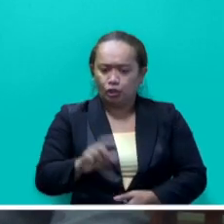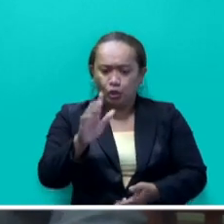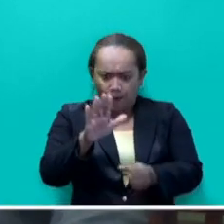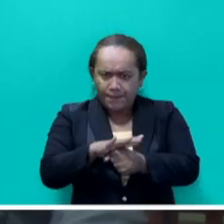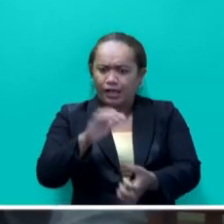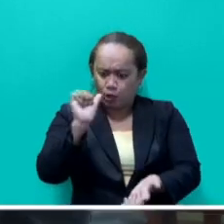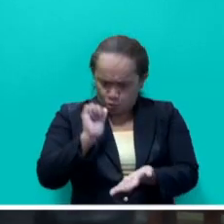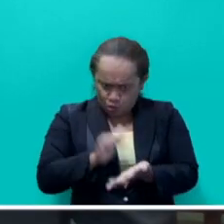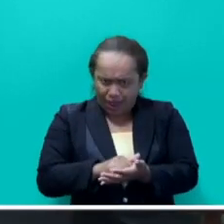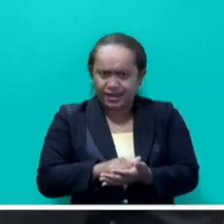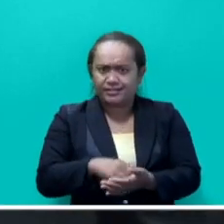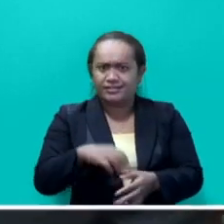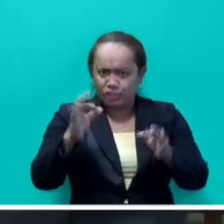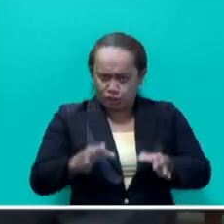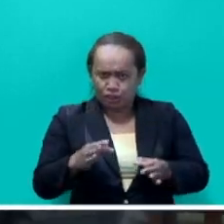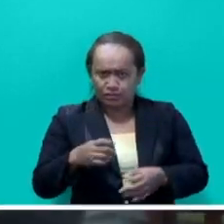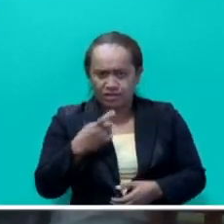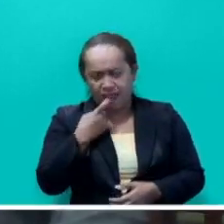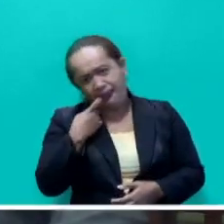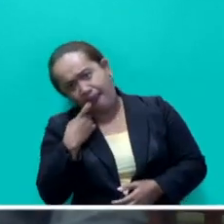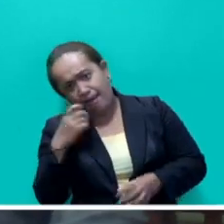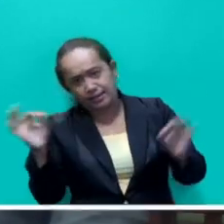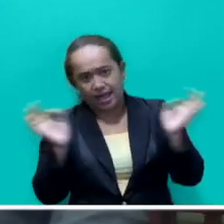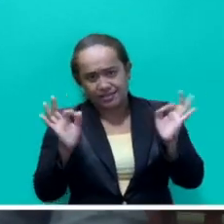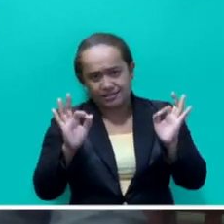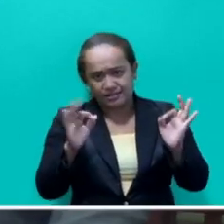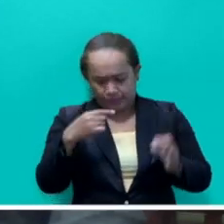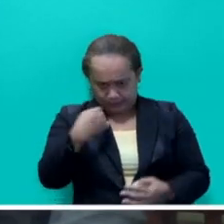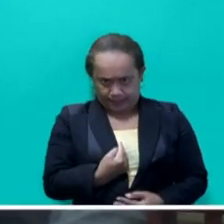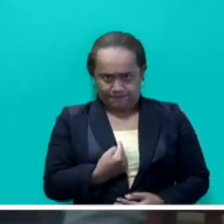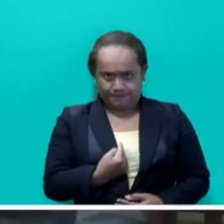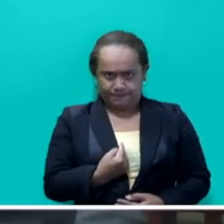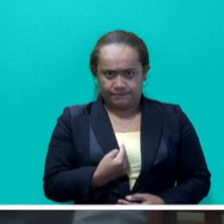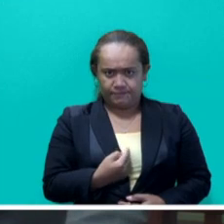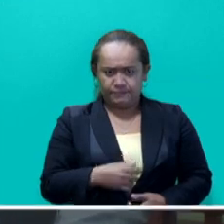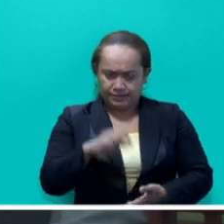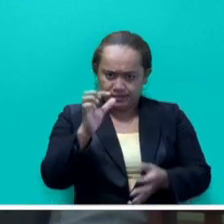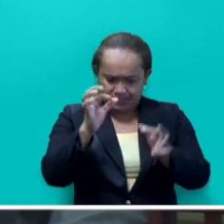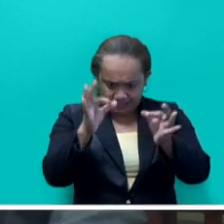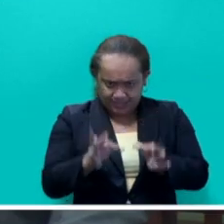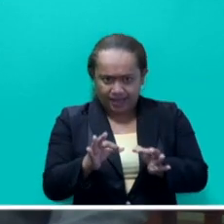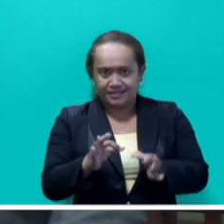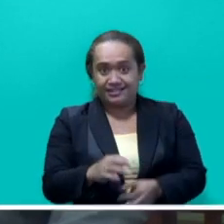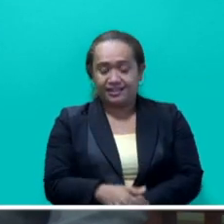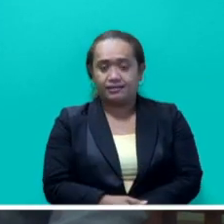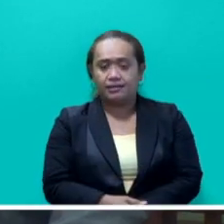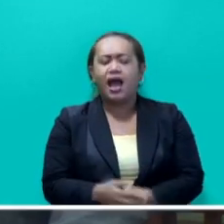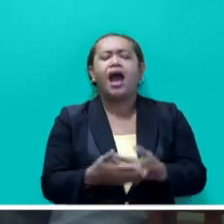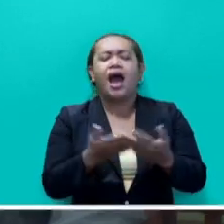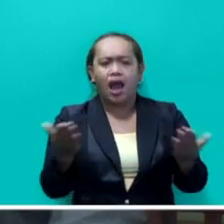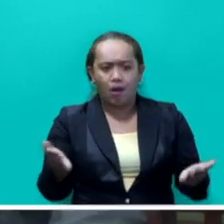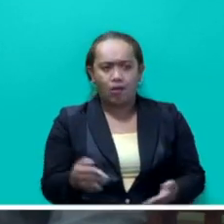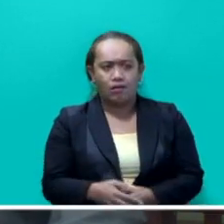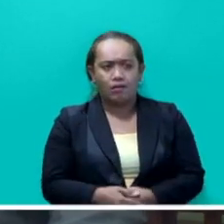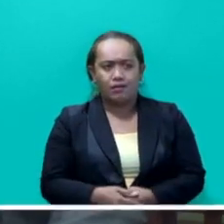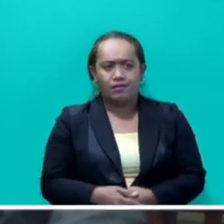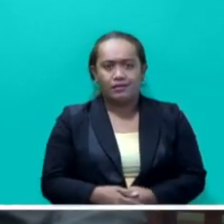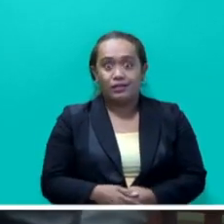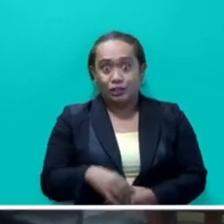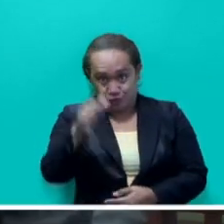for me, Mr. Speaker, sir, I'm always careful about this, because in the end, after all these politics, I will go back to my